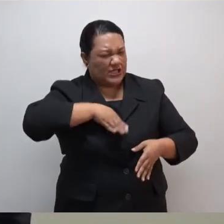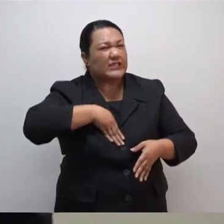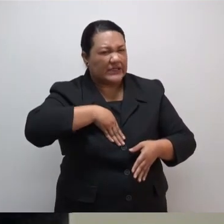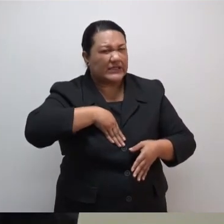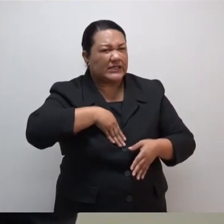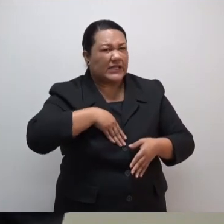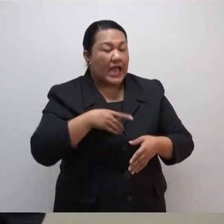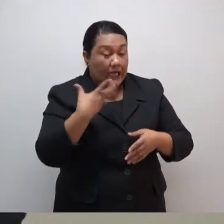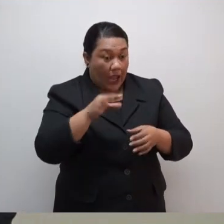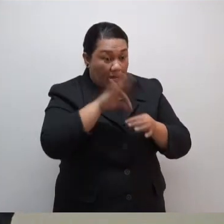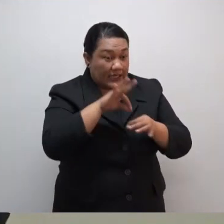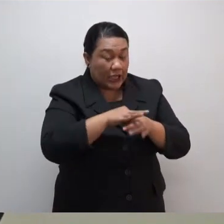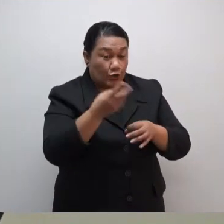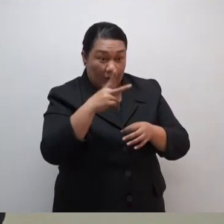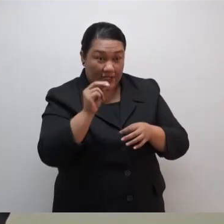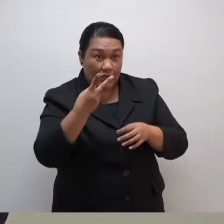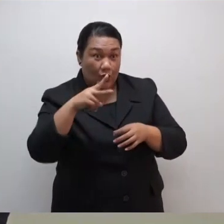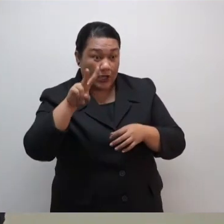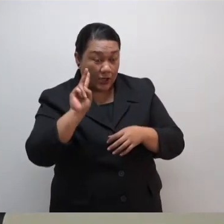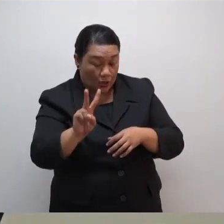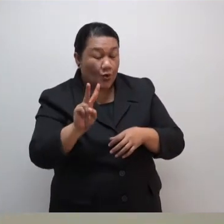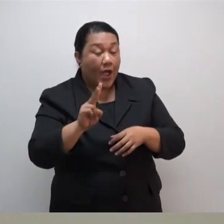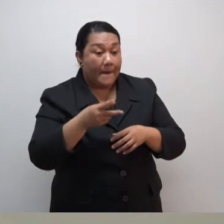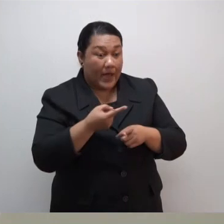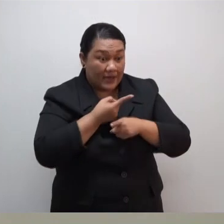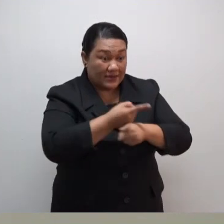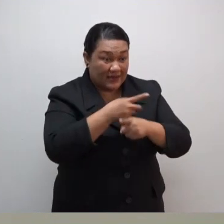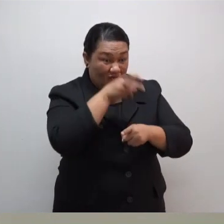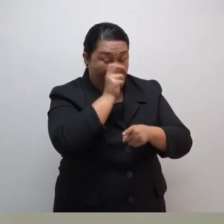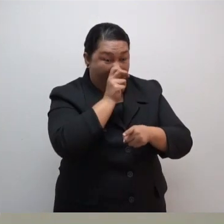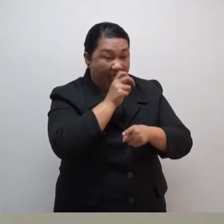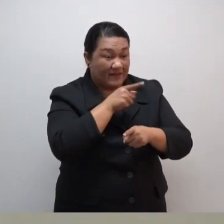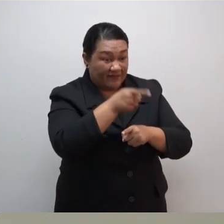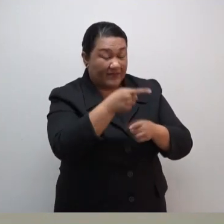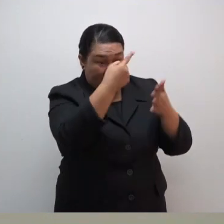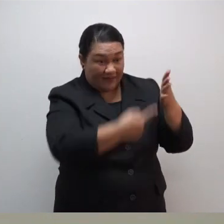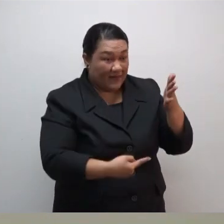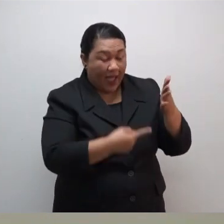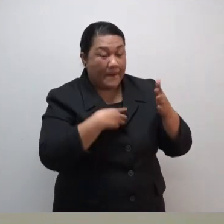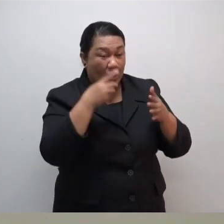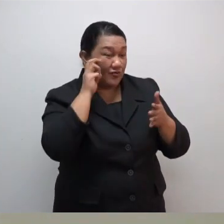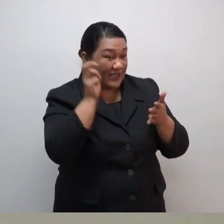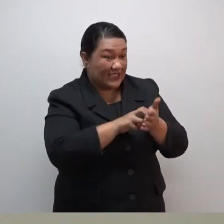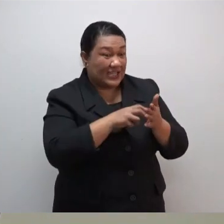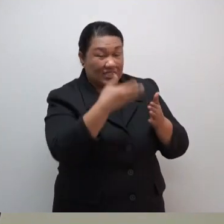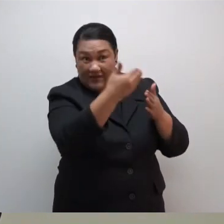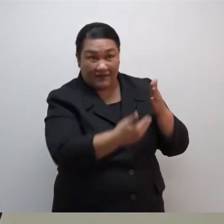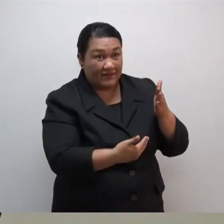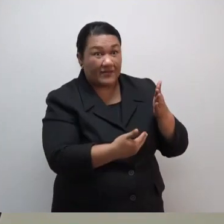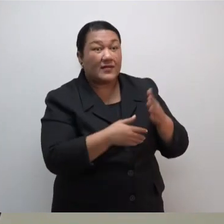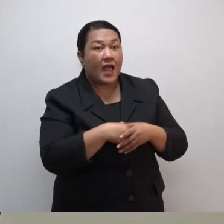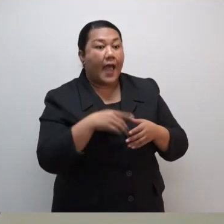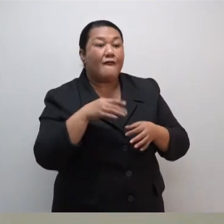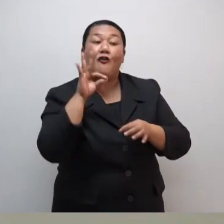coming in 2022, is a strict guideline going to be set in terms of registrations and for